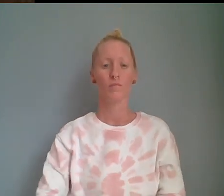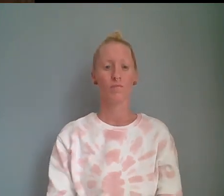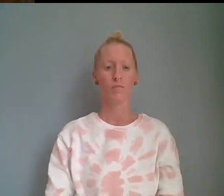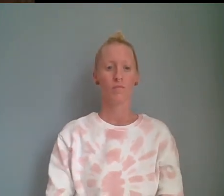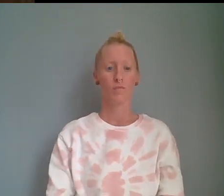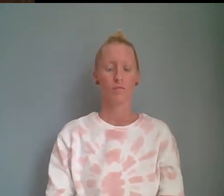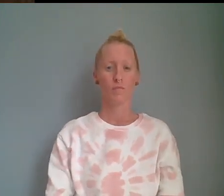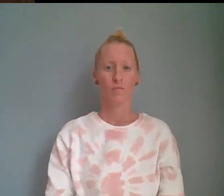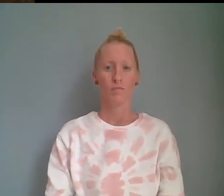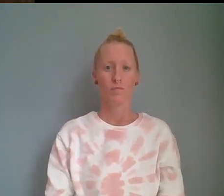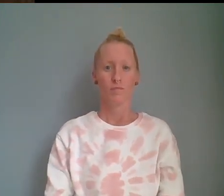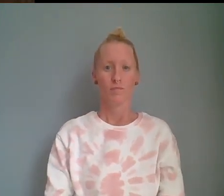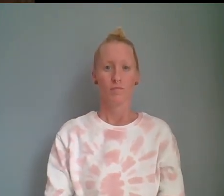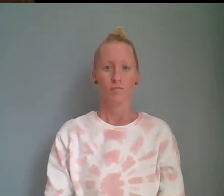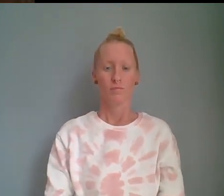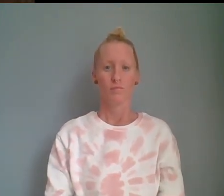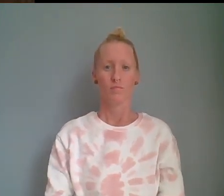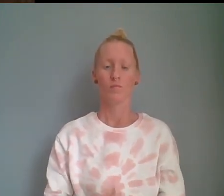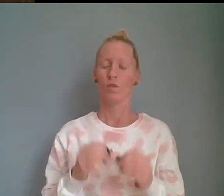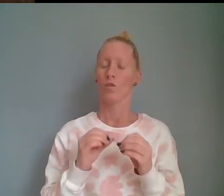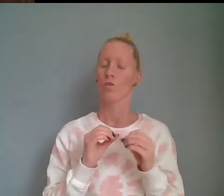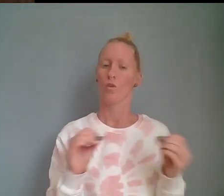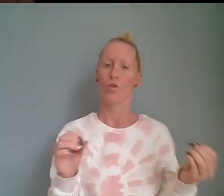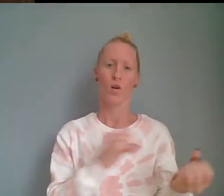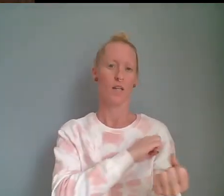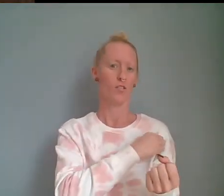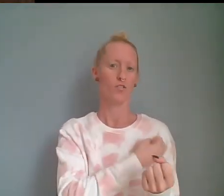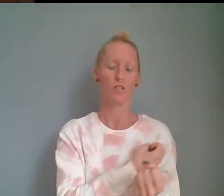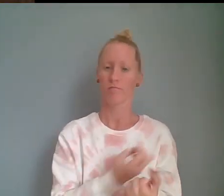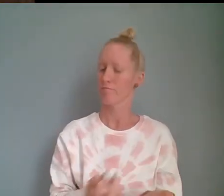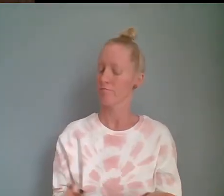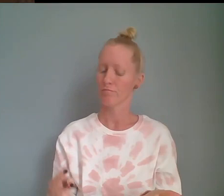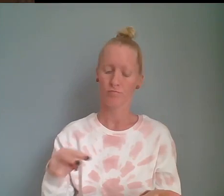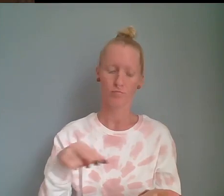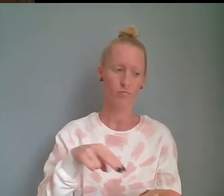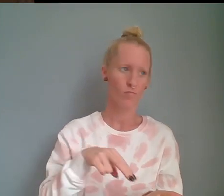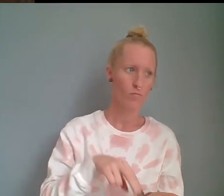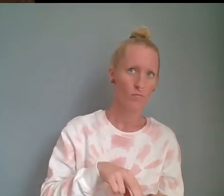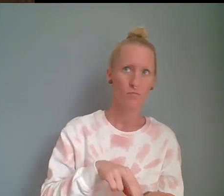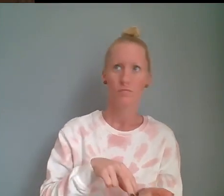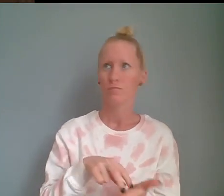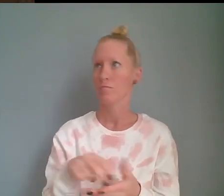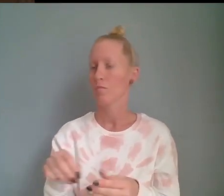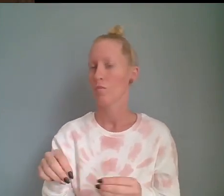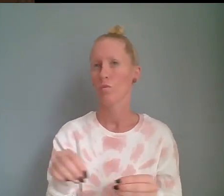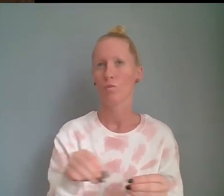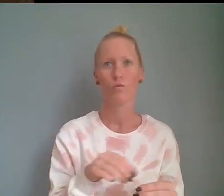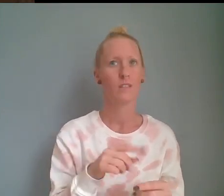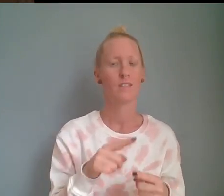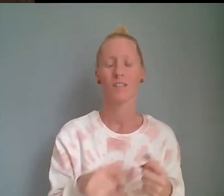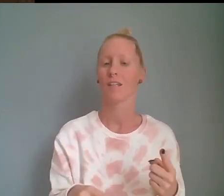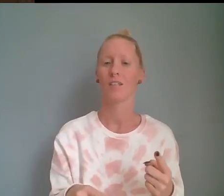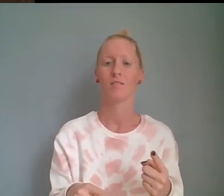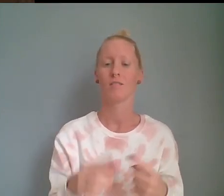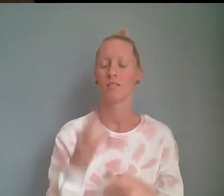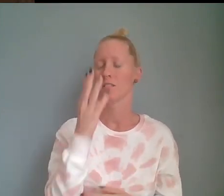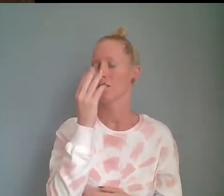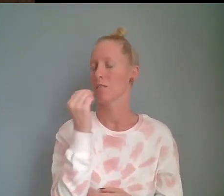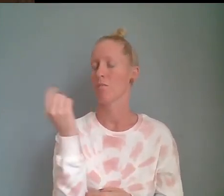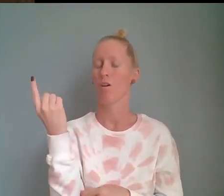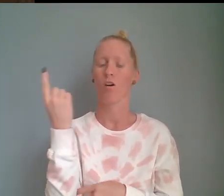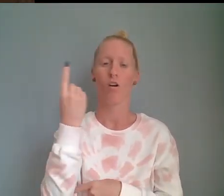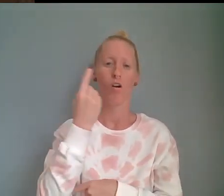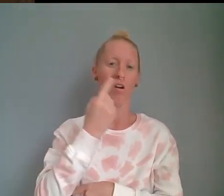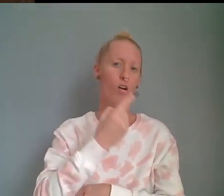And like they have absolutely no energy. They can't get up and can't get moving. As I said, they may want to just sleep all of the